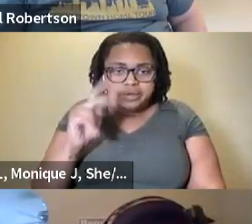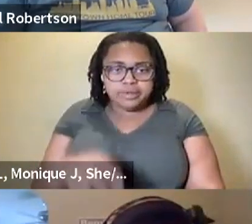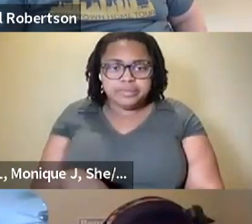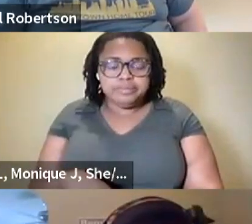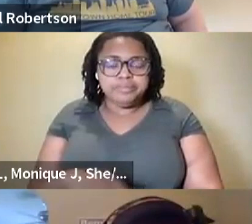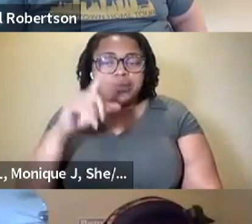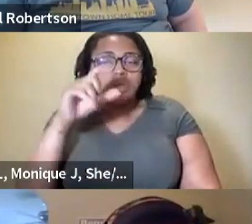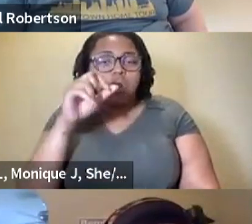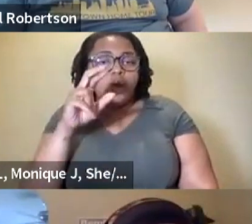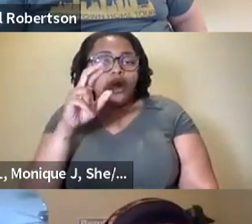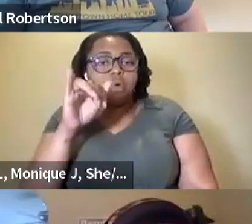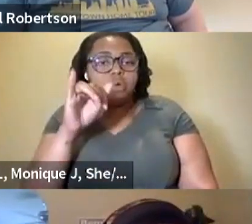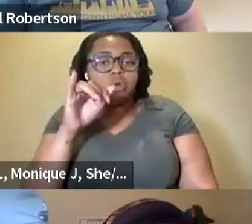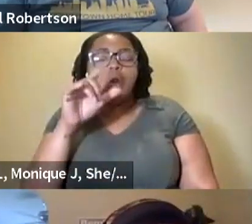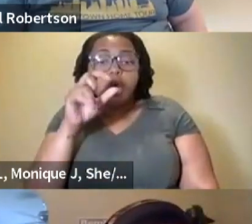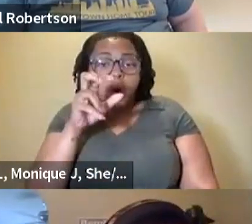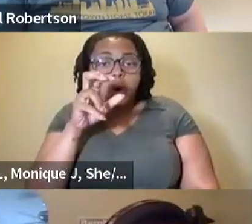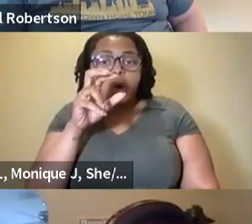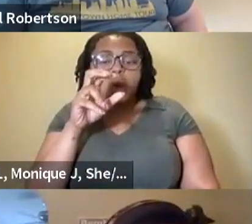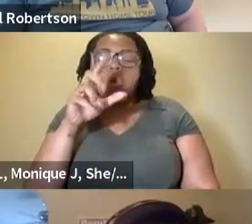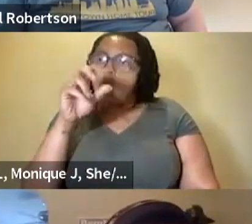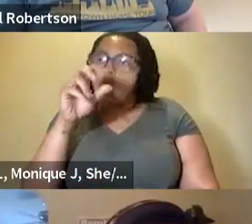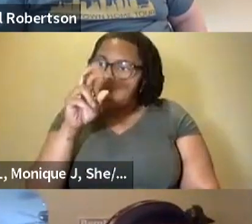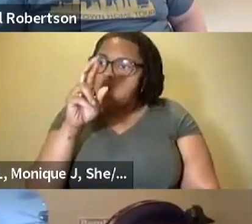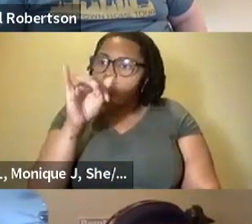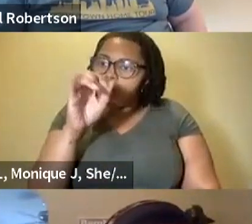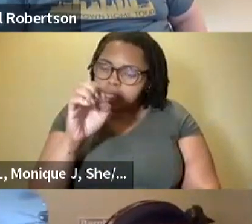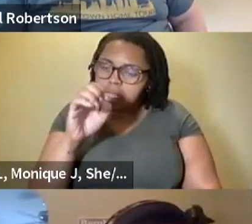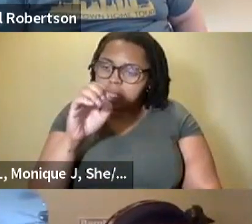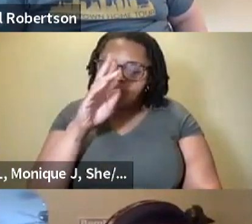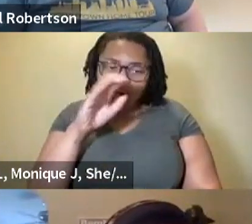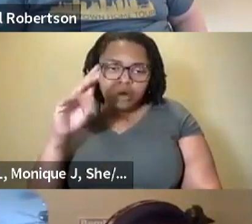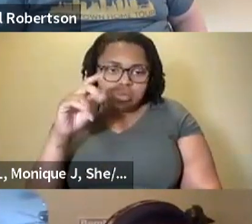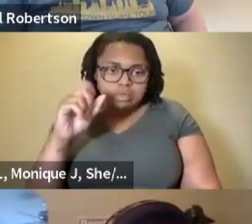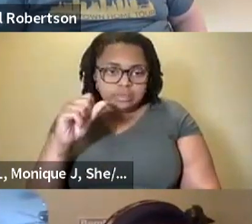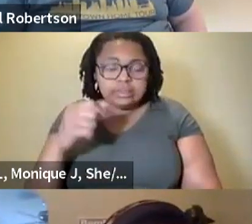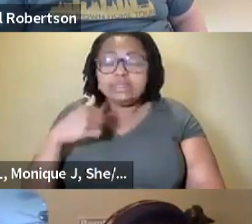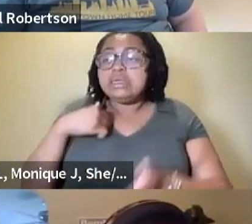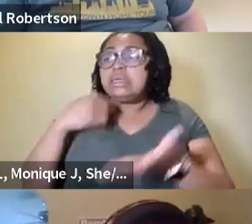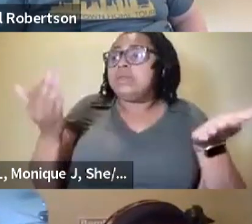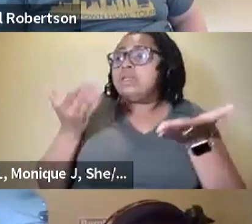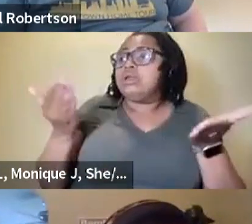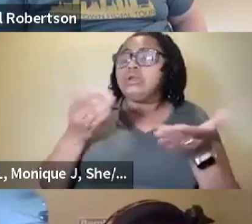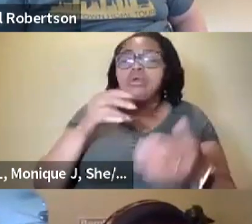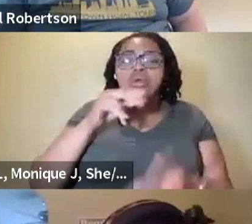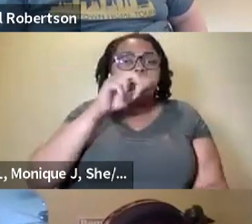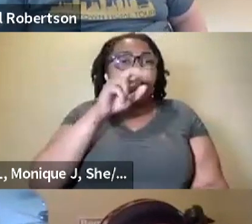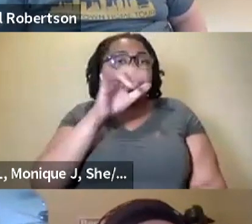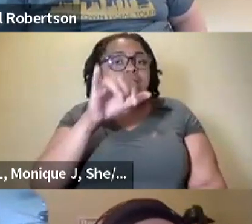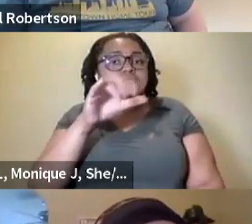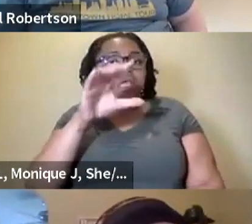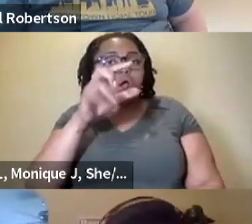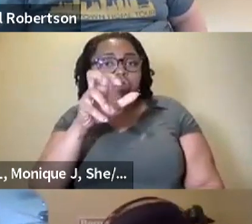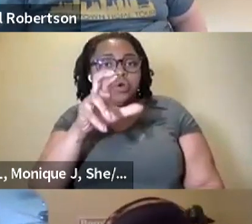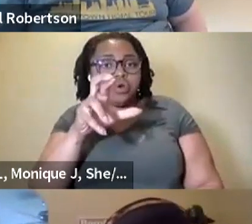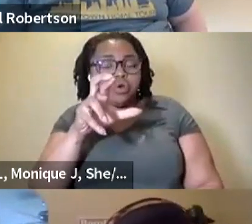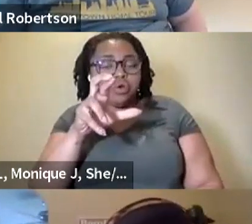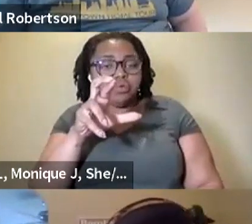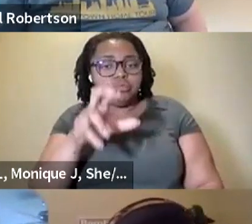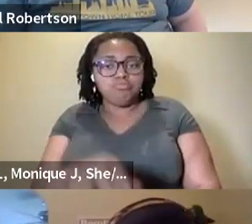Hillary Brooks? Present. Thank you. Nancy Carter?